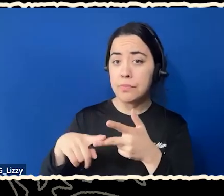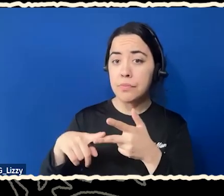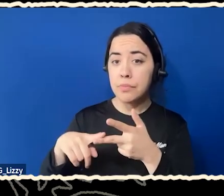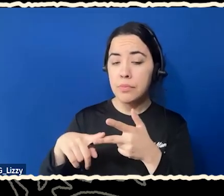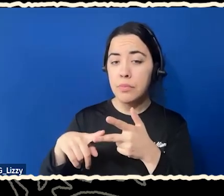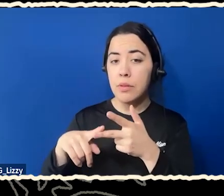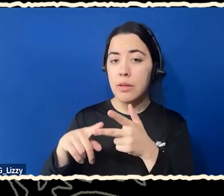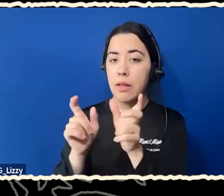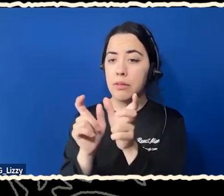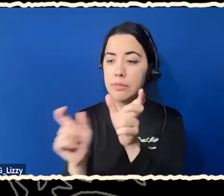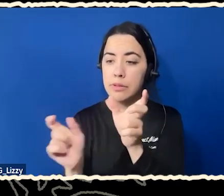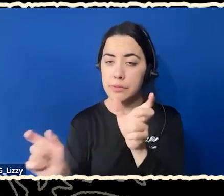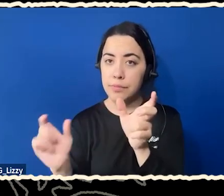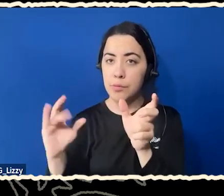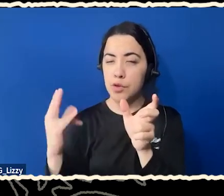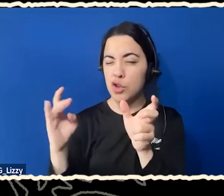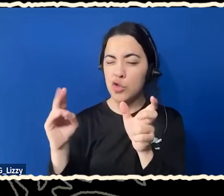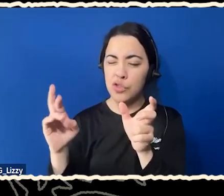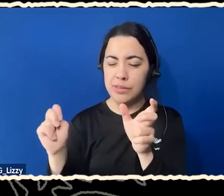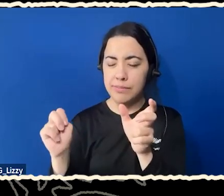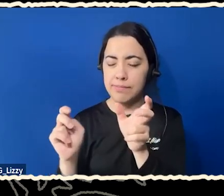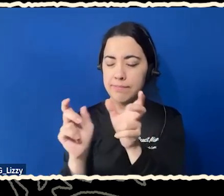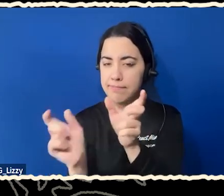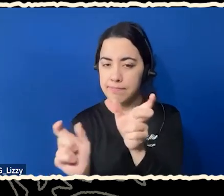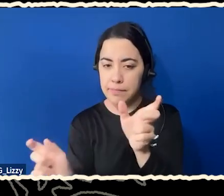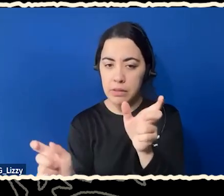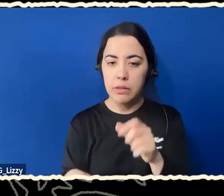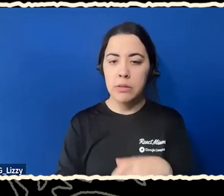elements that are built in, like divs and spans.